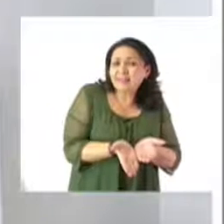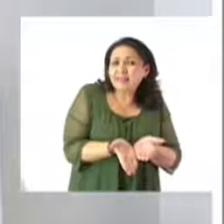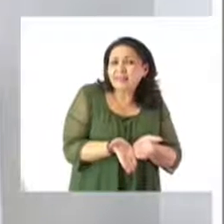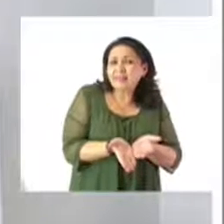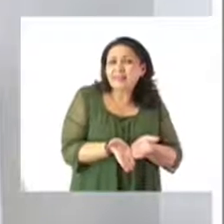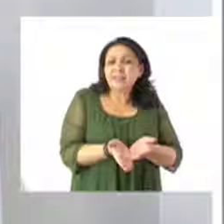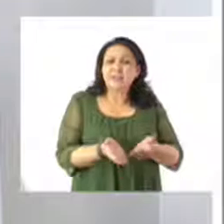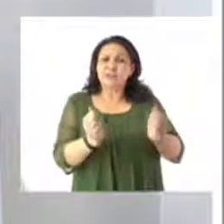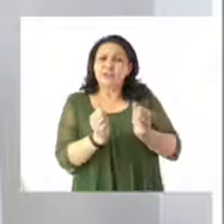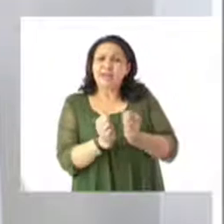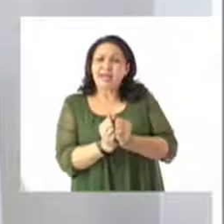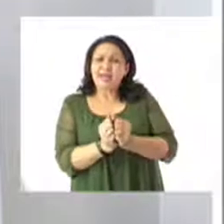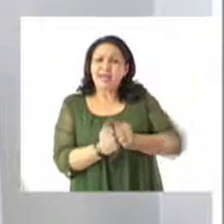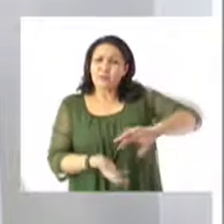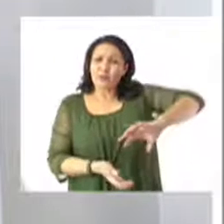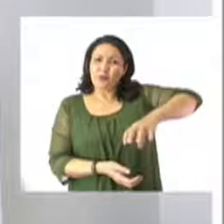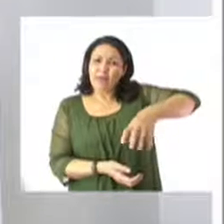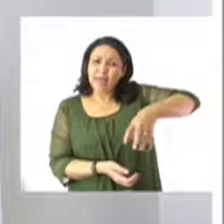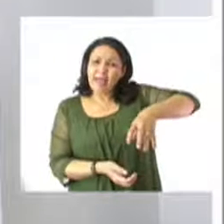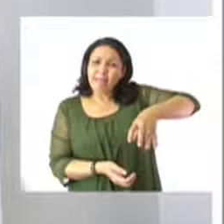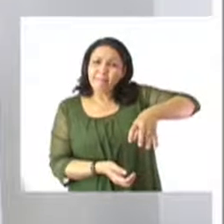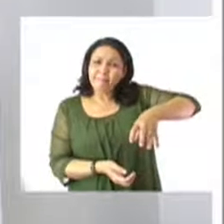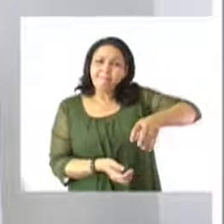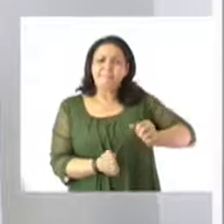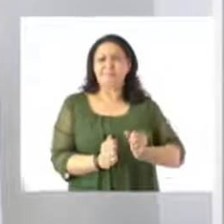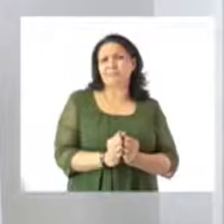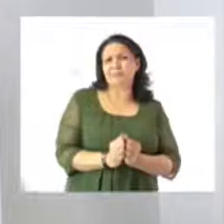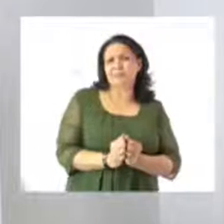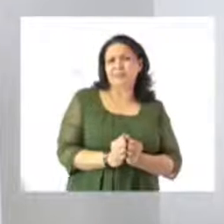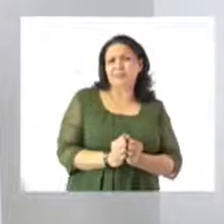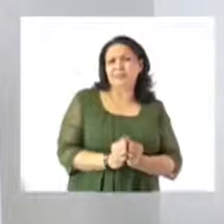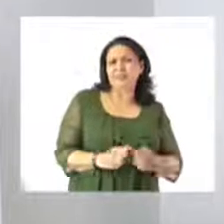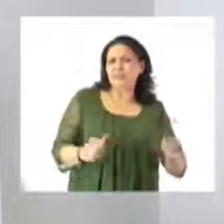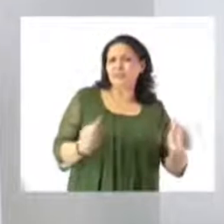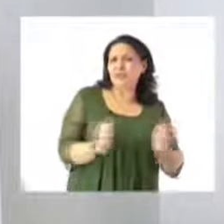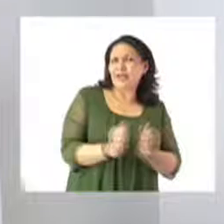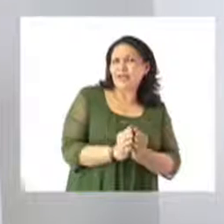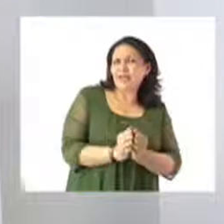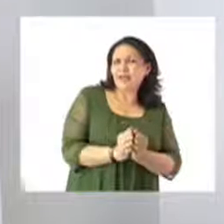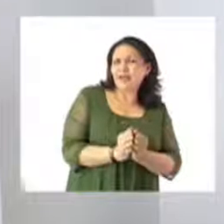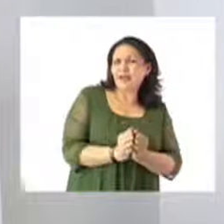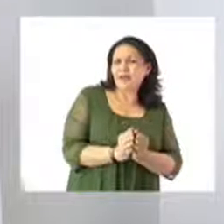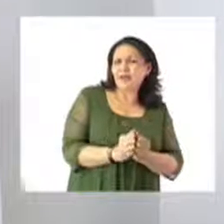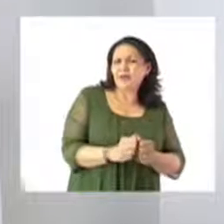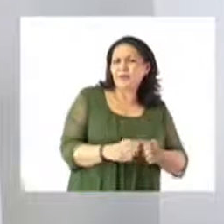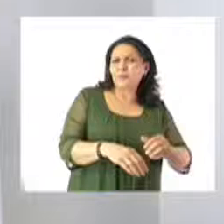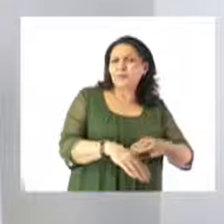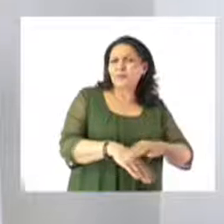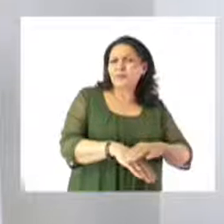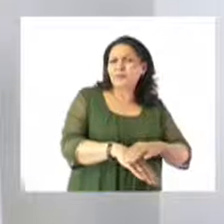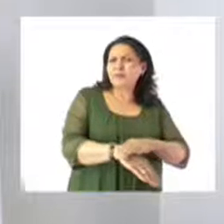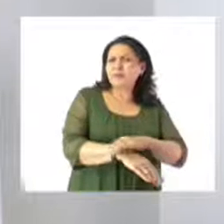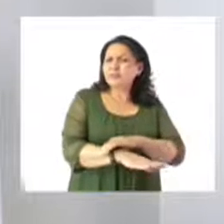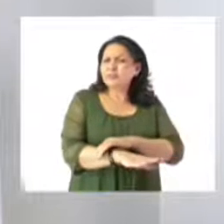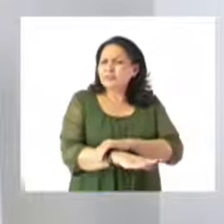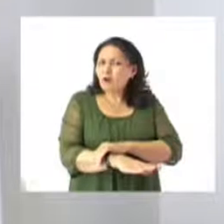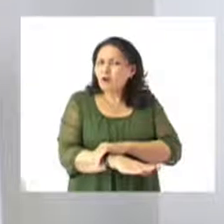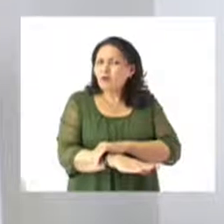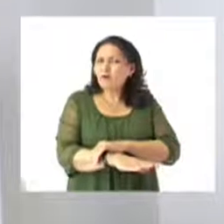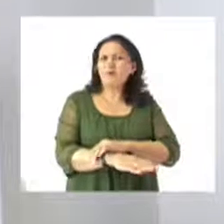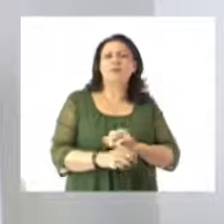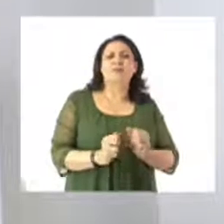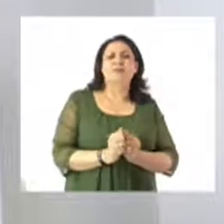go together with the water in the tap? Does the foot go together with the